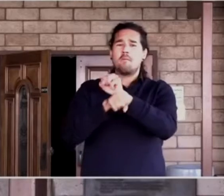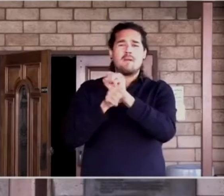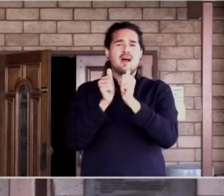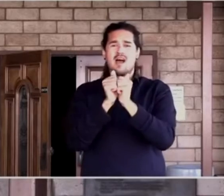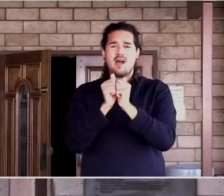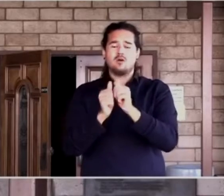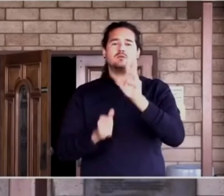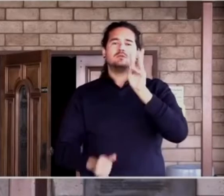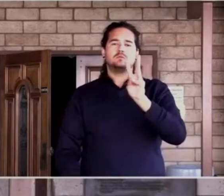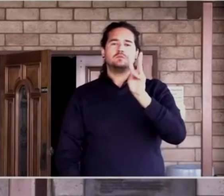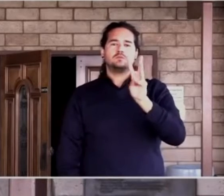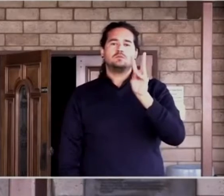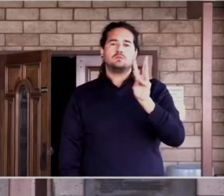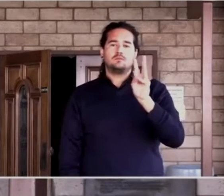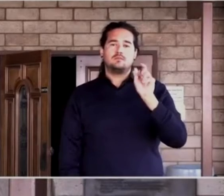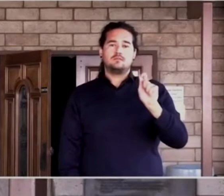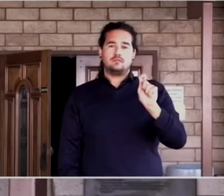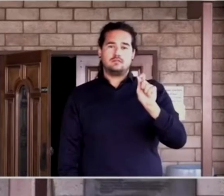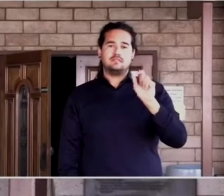www.sccfreevax.org. That's